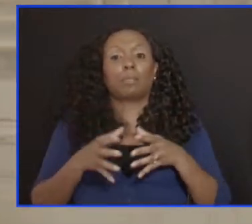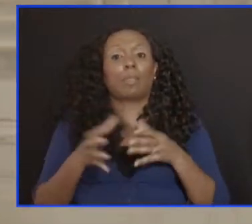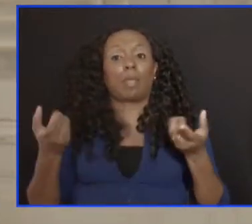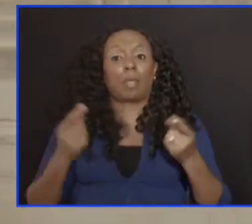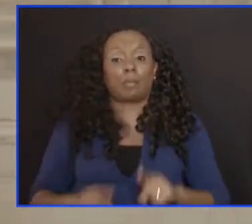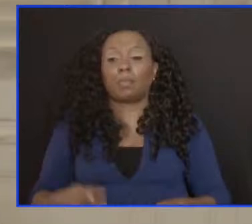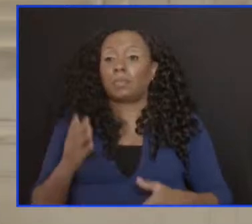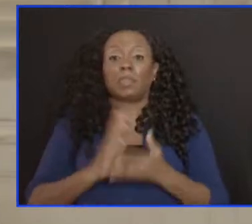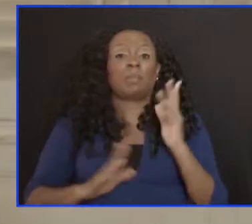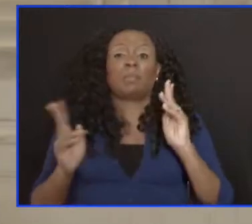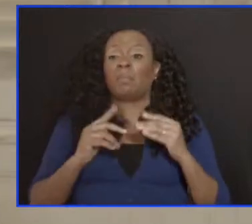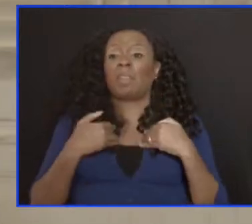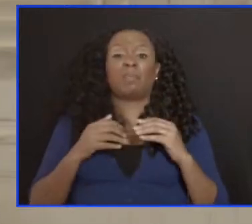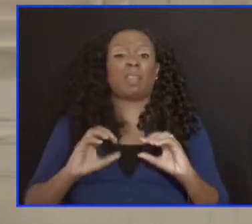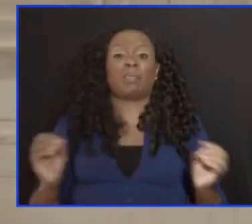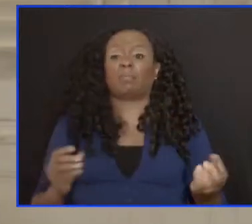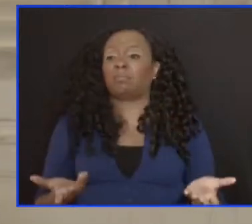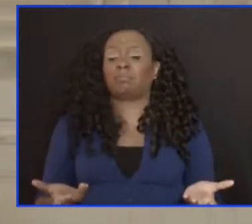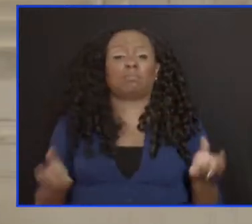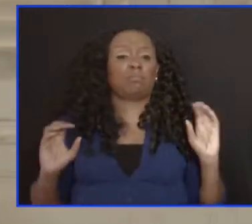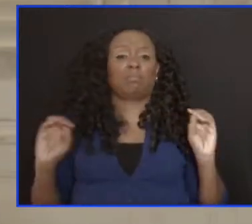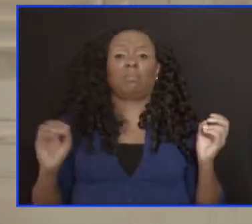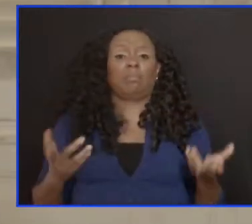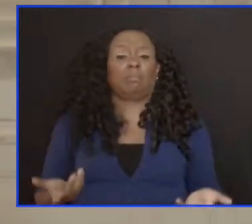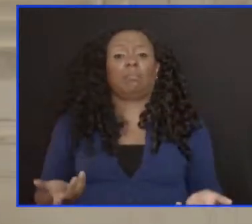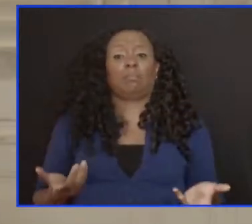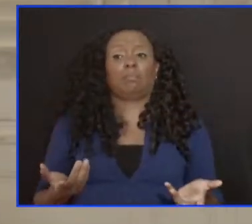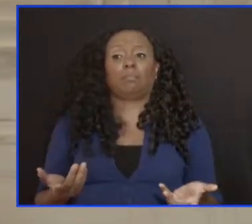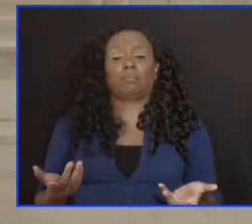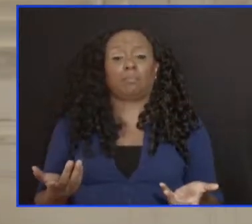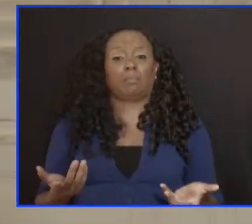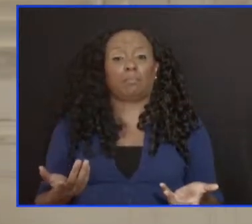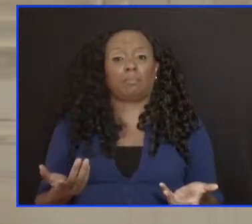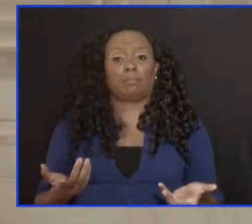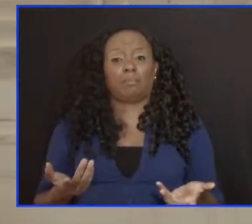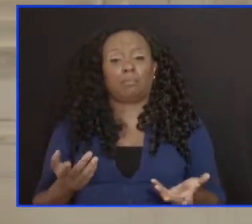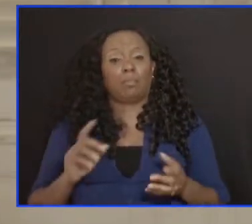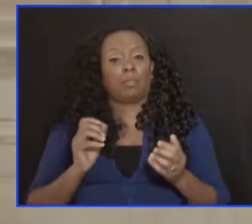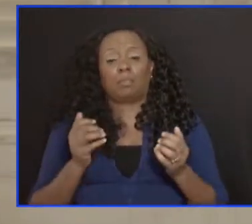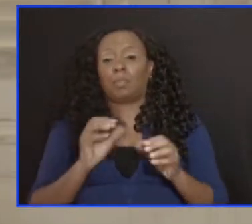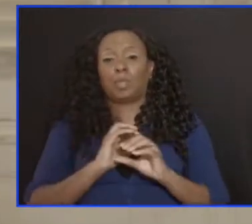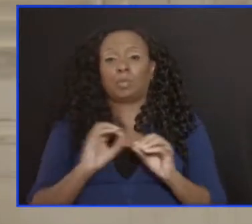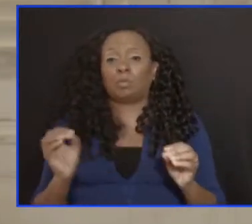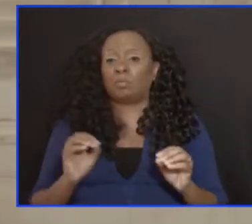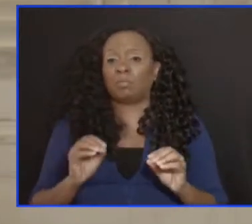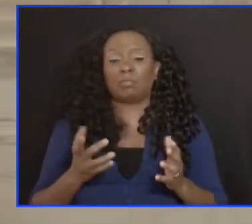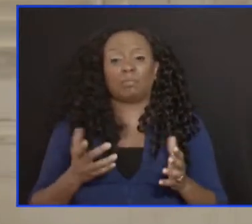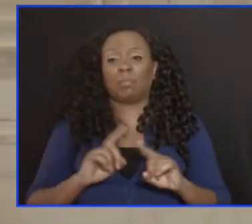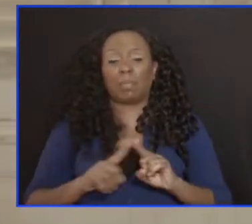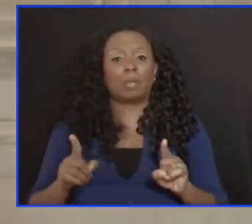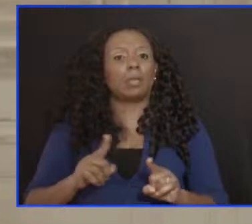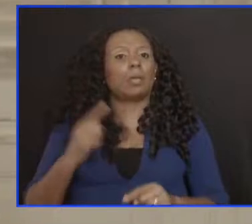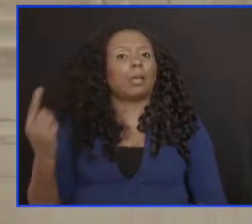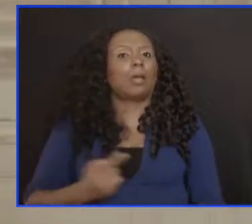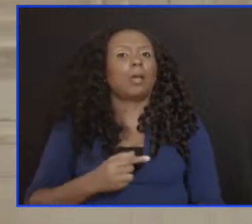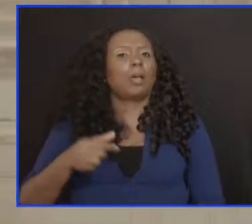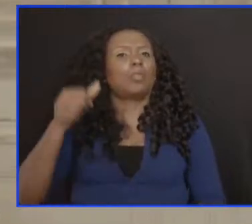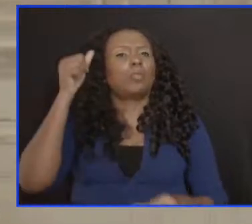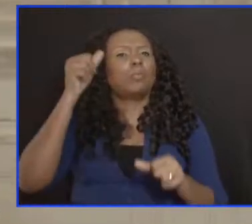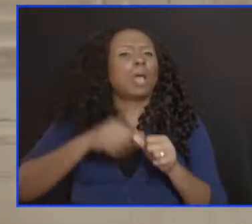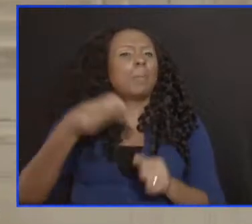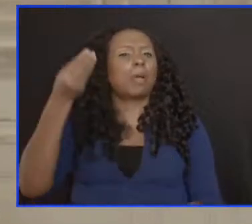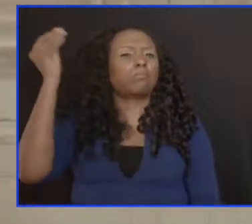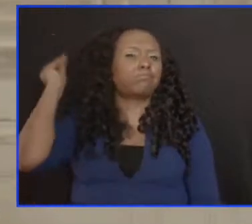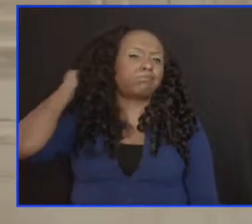Some people will have nothing at all in terms of their presentation in terms of COVID. But I just want you to always keep in the back of your